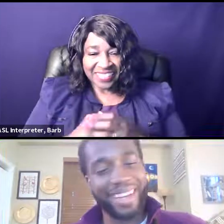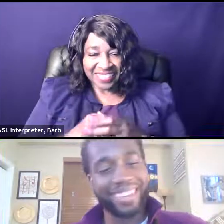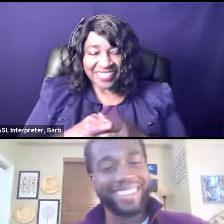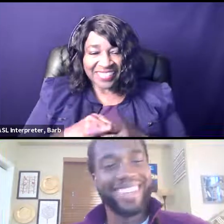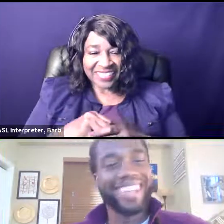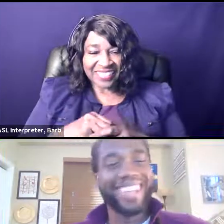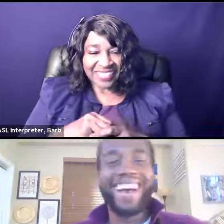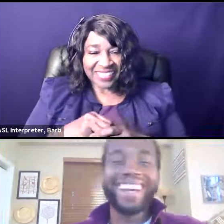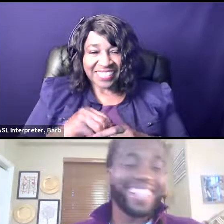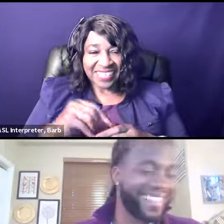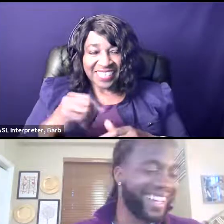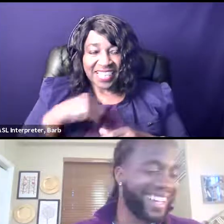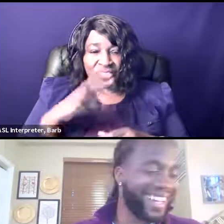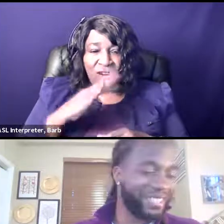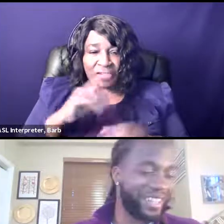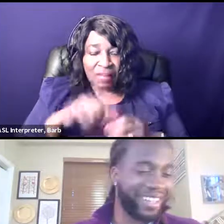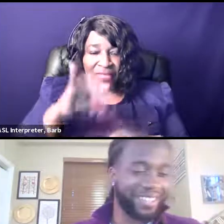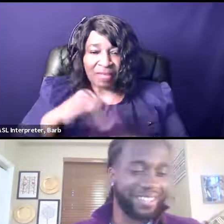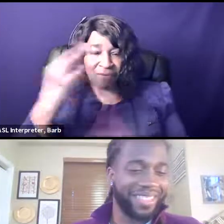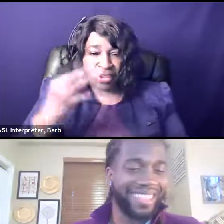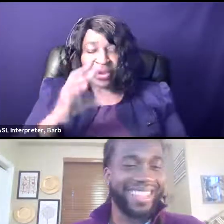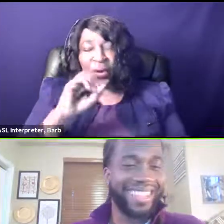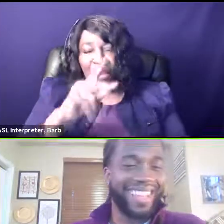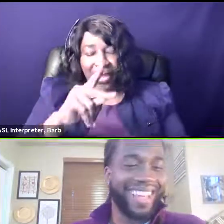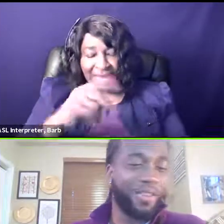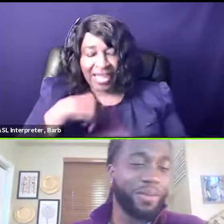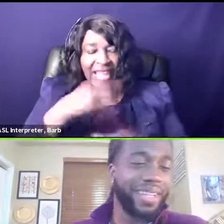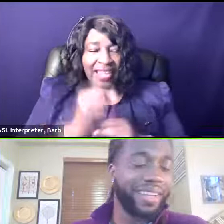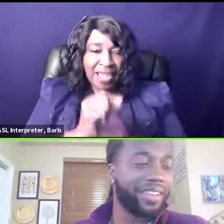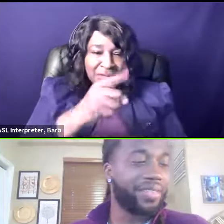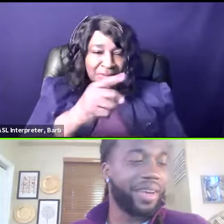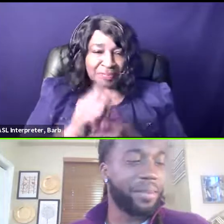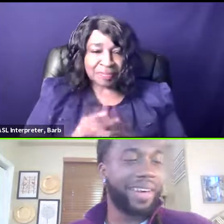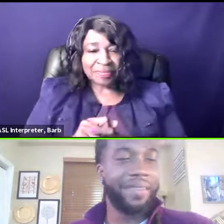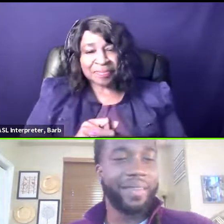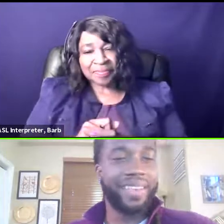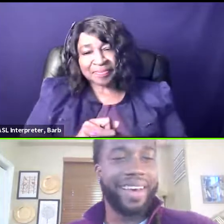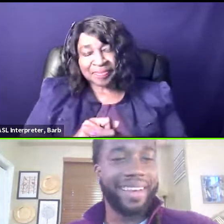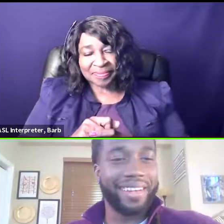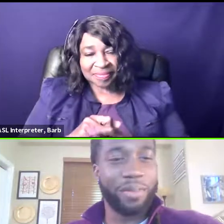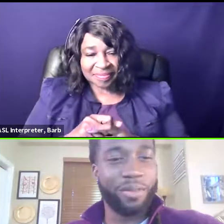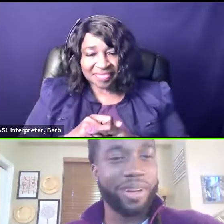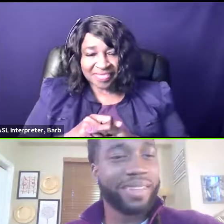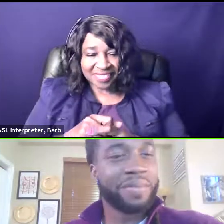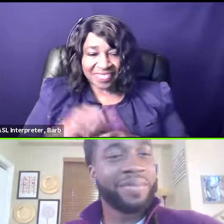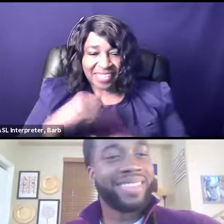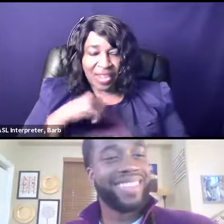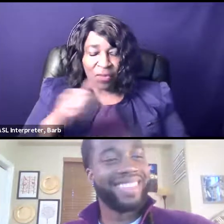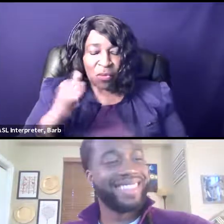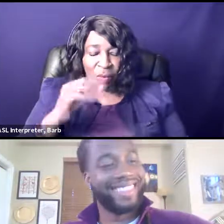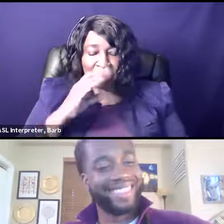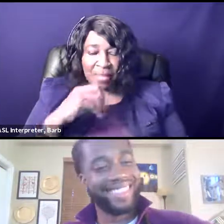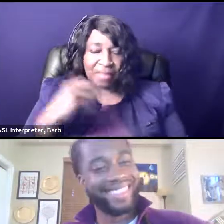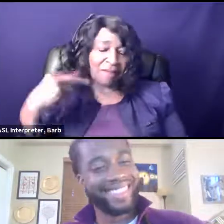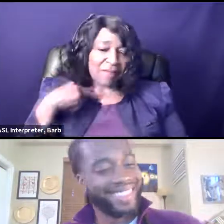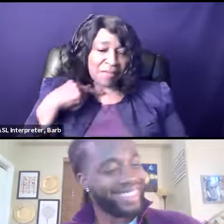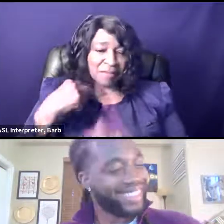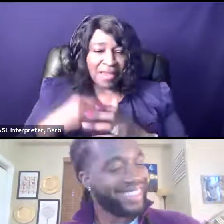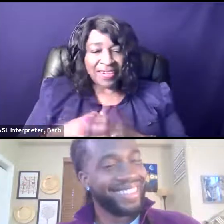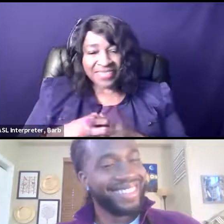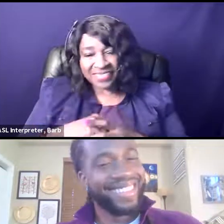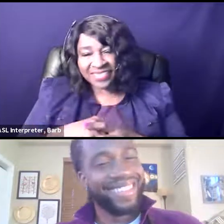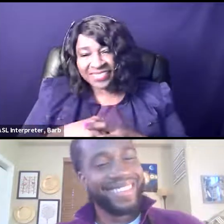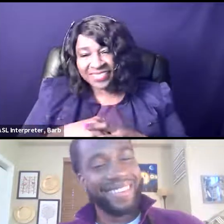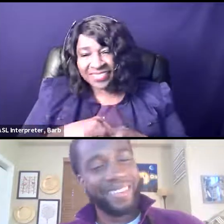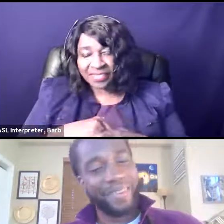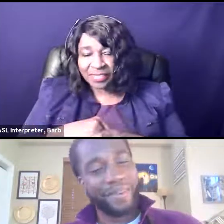right. See, I got you. No, I got you. I got you. I won't be an energy vampire with academic work. Really great talking to